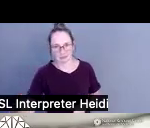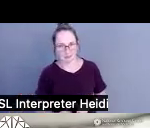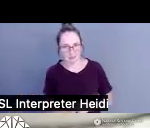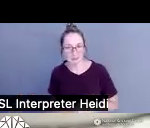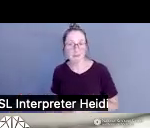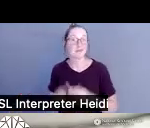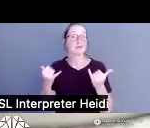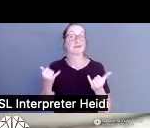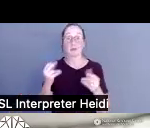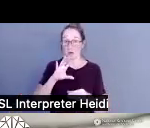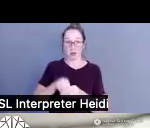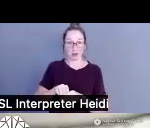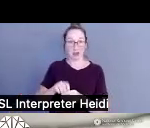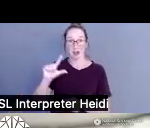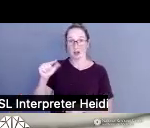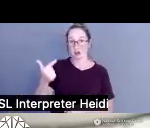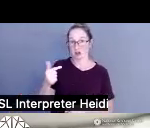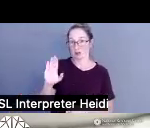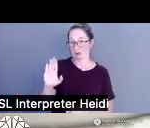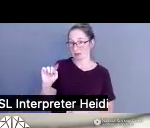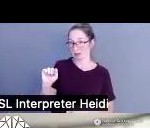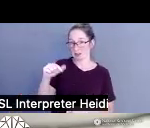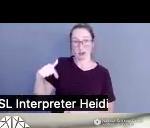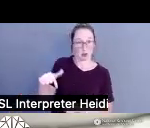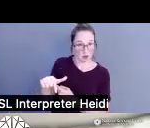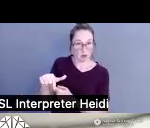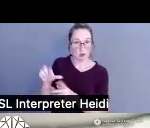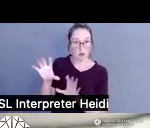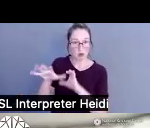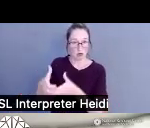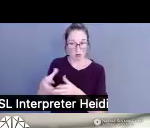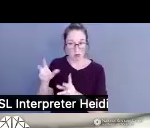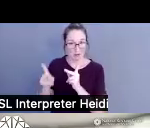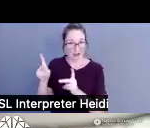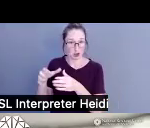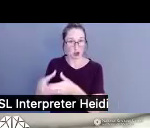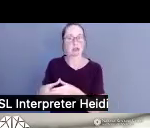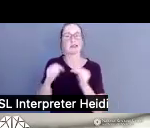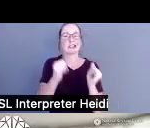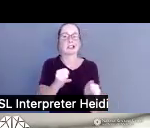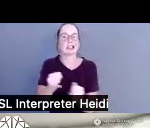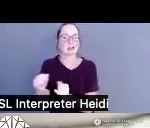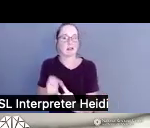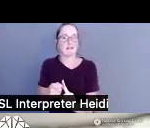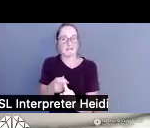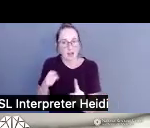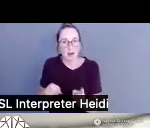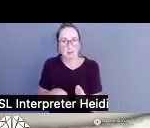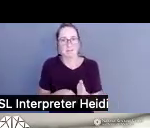And so within lesbian, gay, bisexual, transgender, and queer populations, individuals from